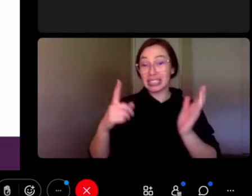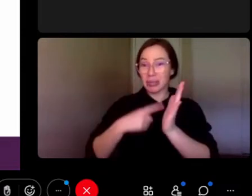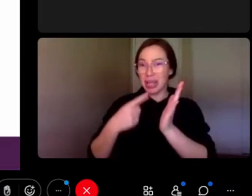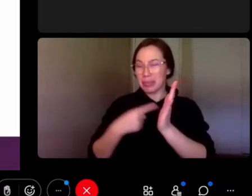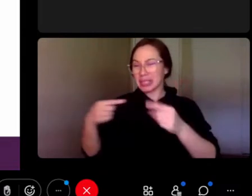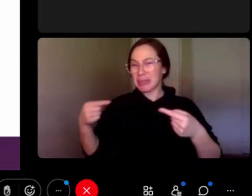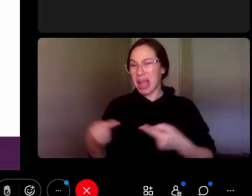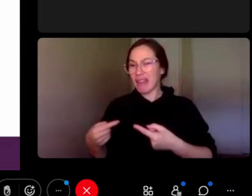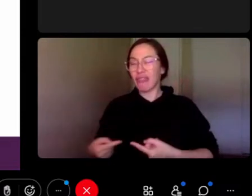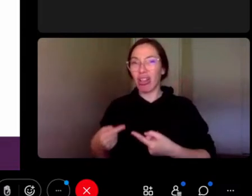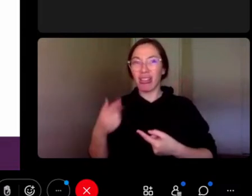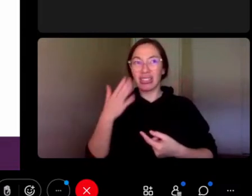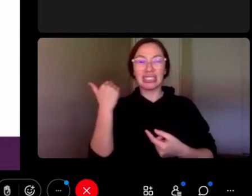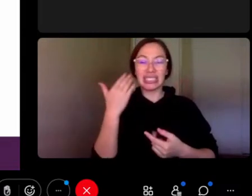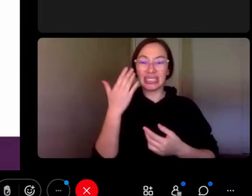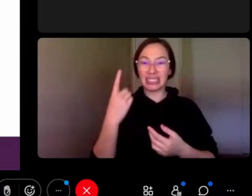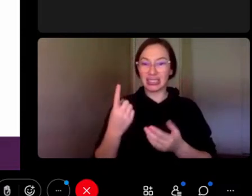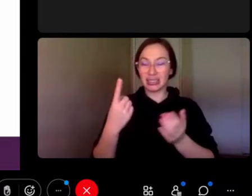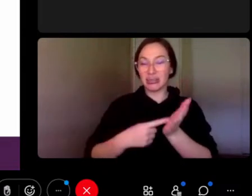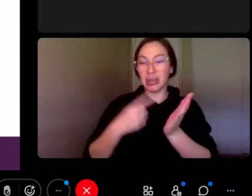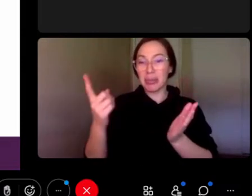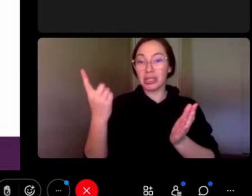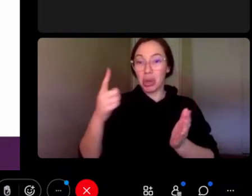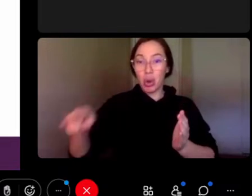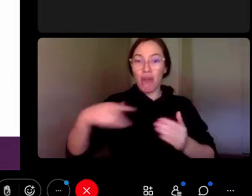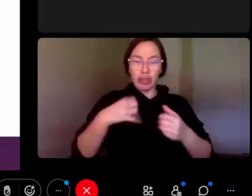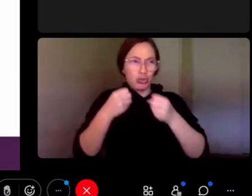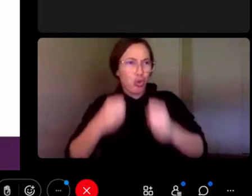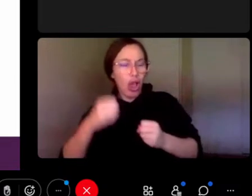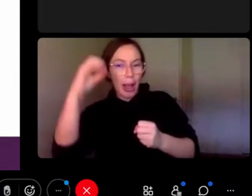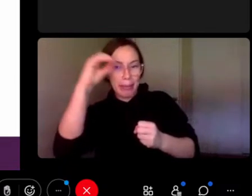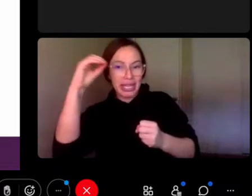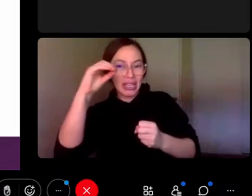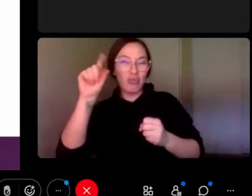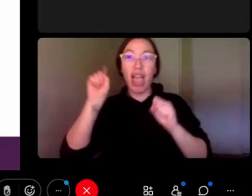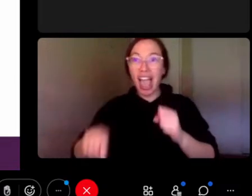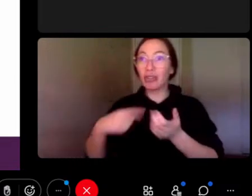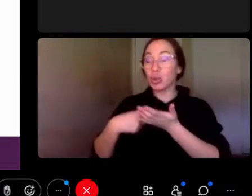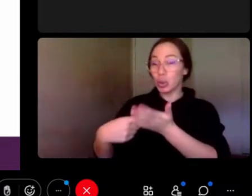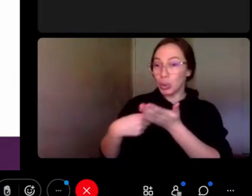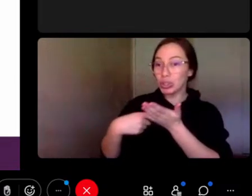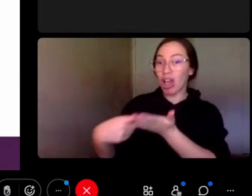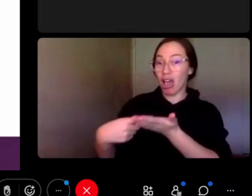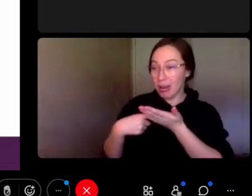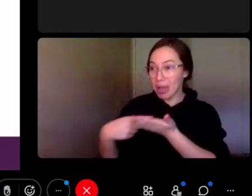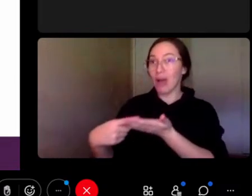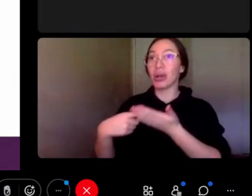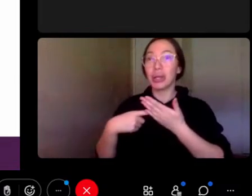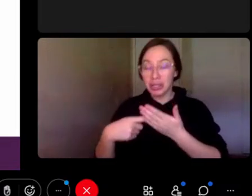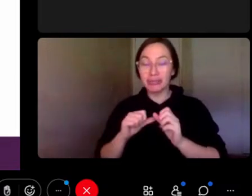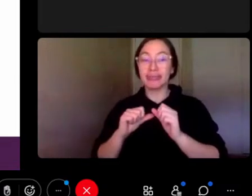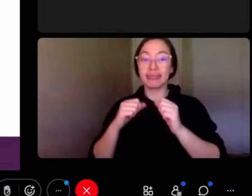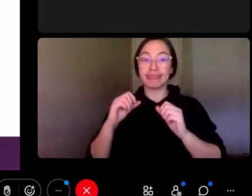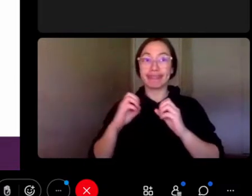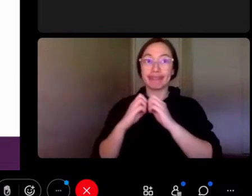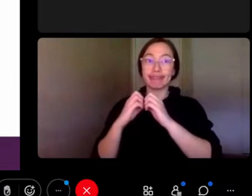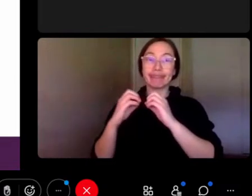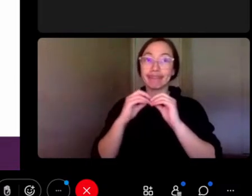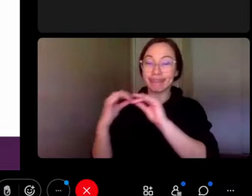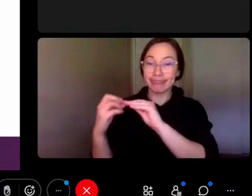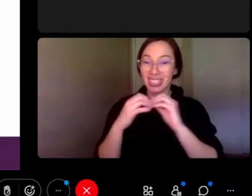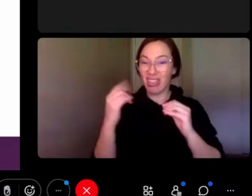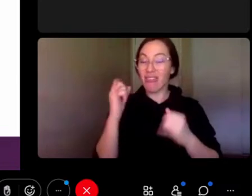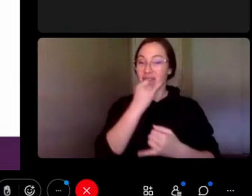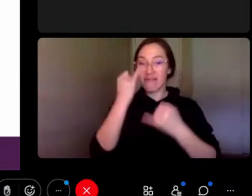because sometimes someone would feel strongly about something, so we would have to talk about it. And, you know, the final product